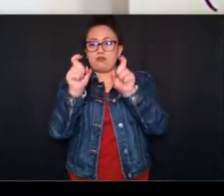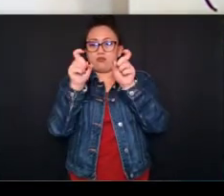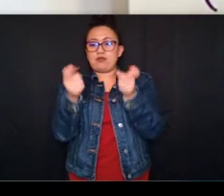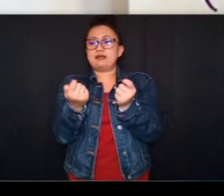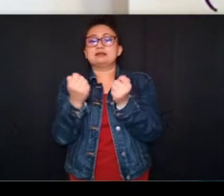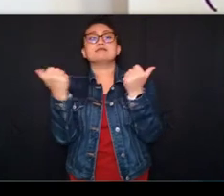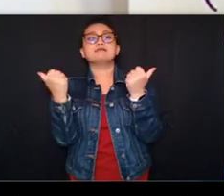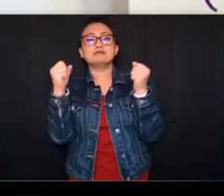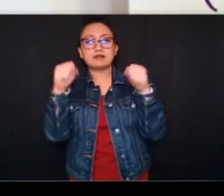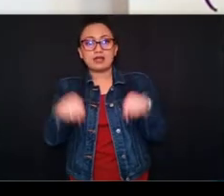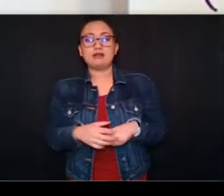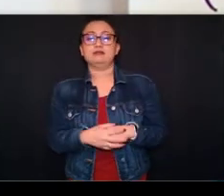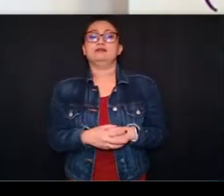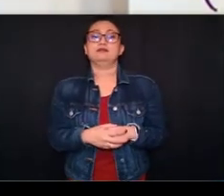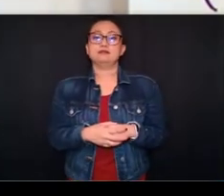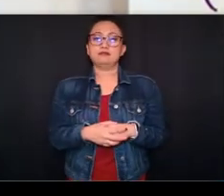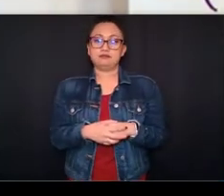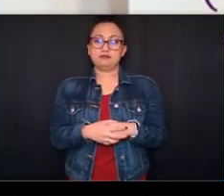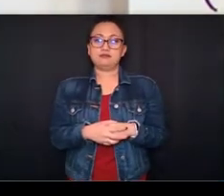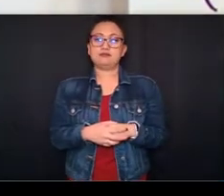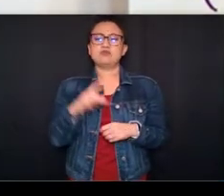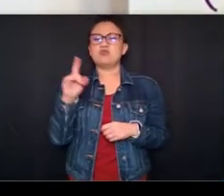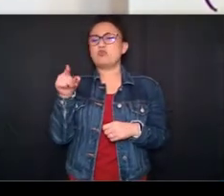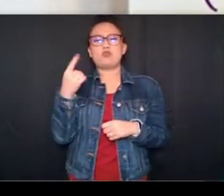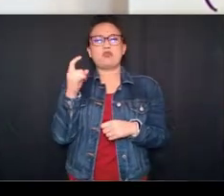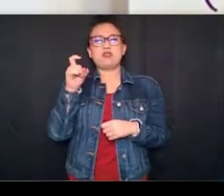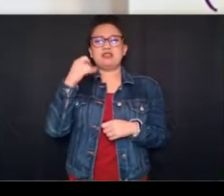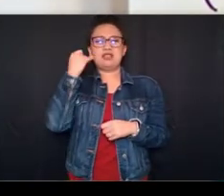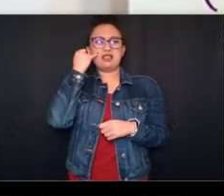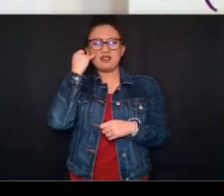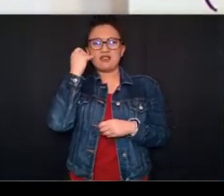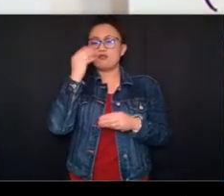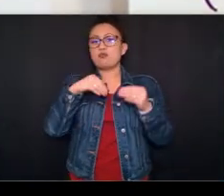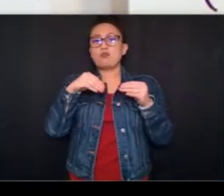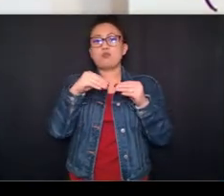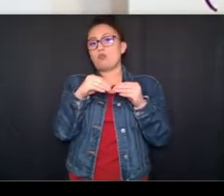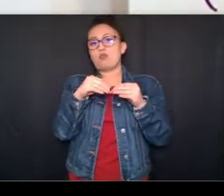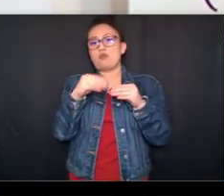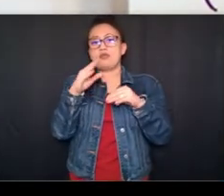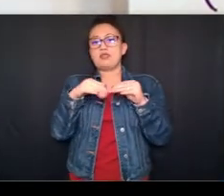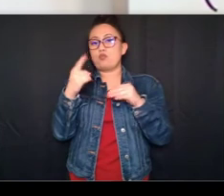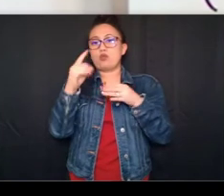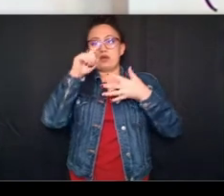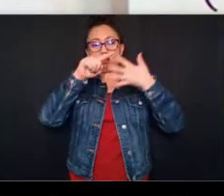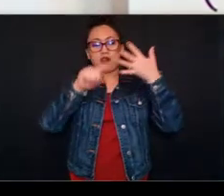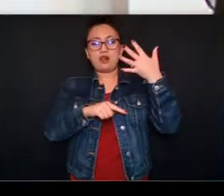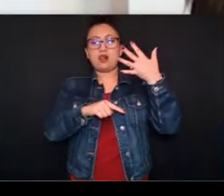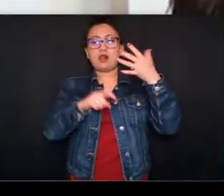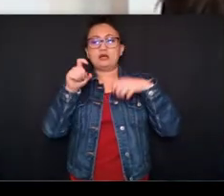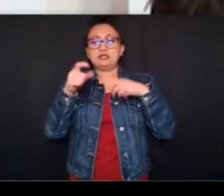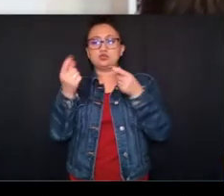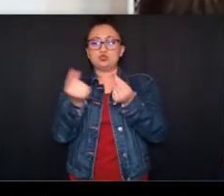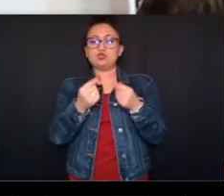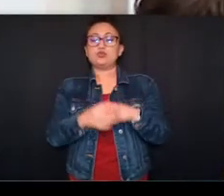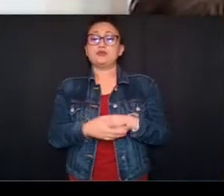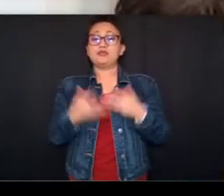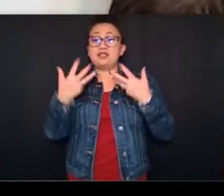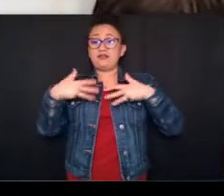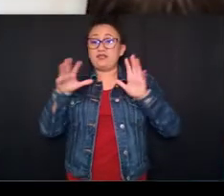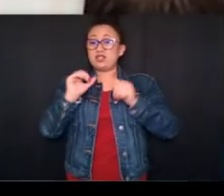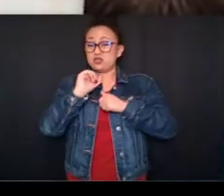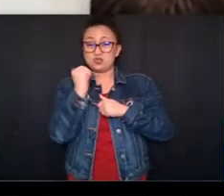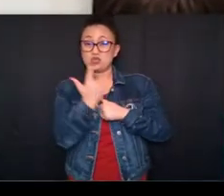really only make any sense when there's multiple things happening because you're trying to group operations. Once you've done it all, then you can just drop it. So